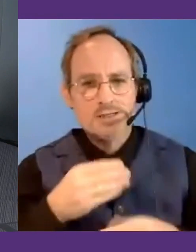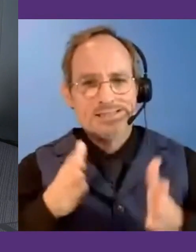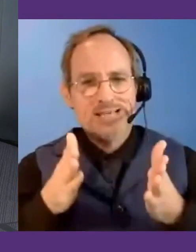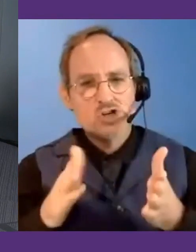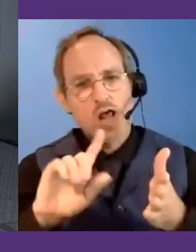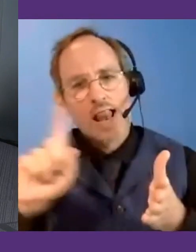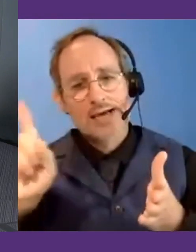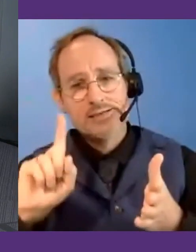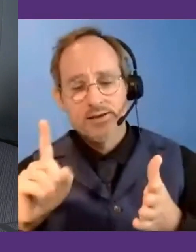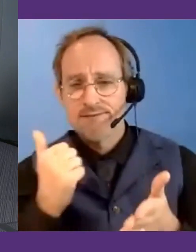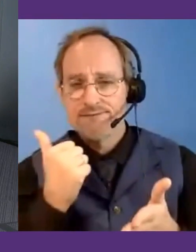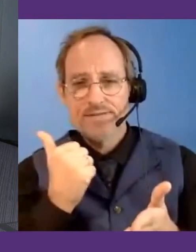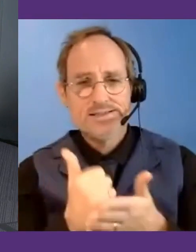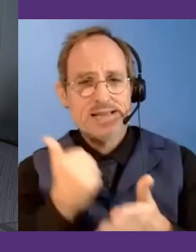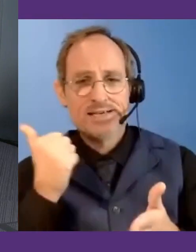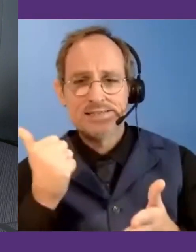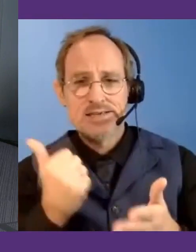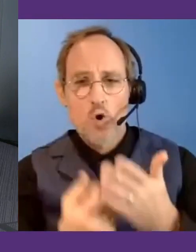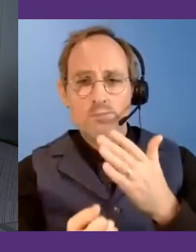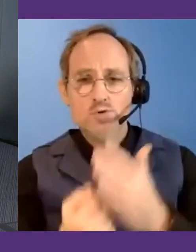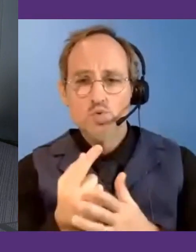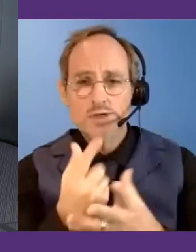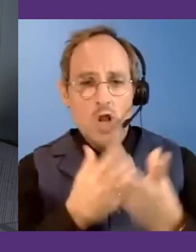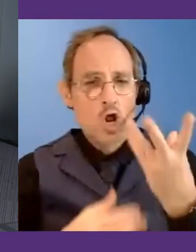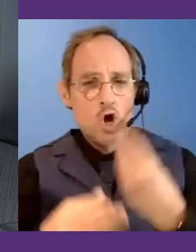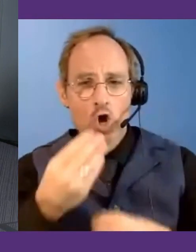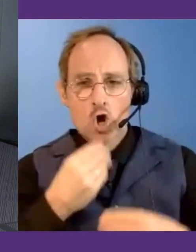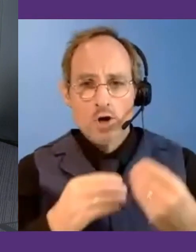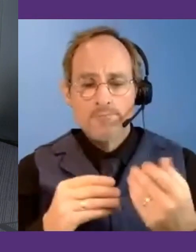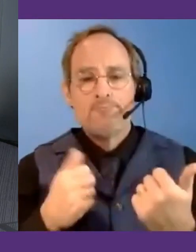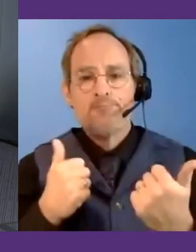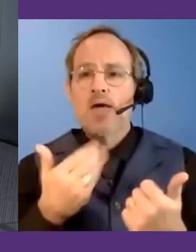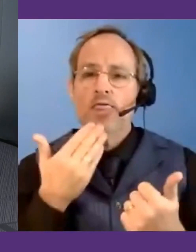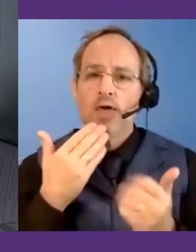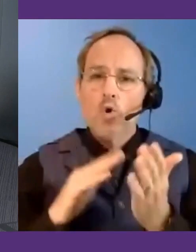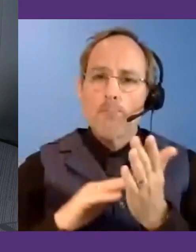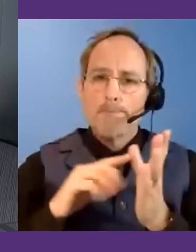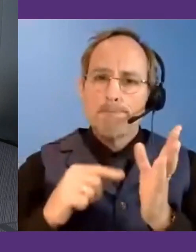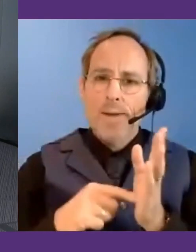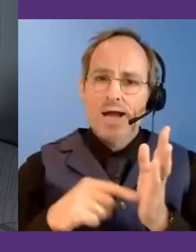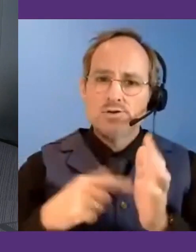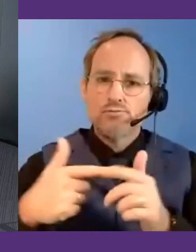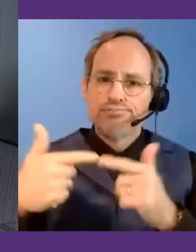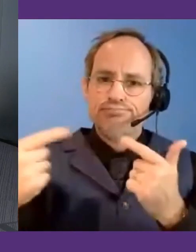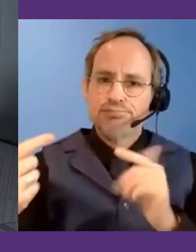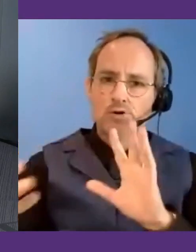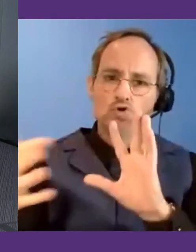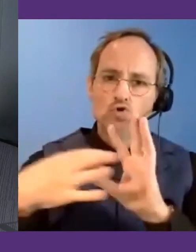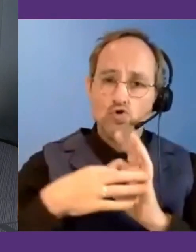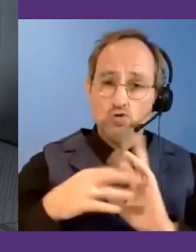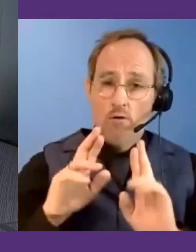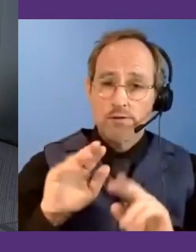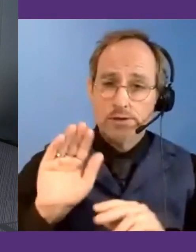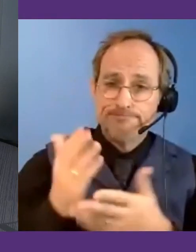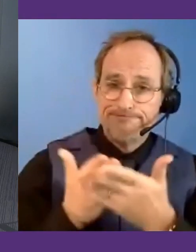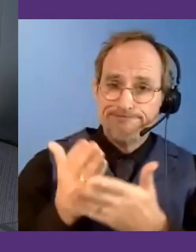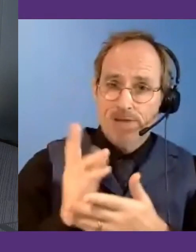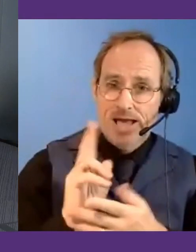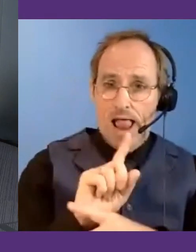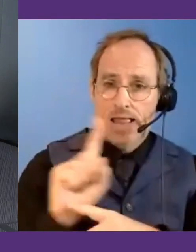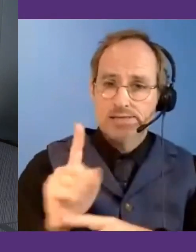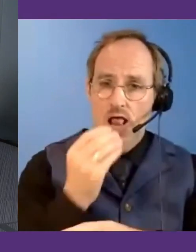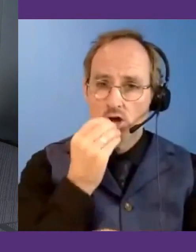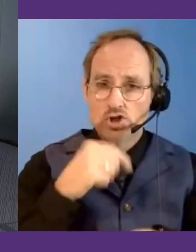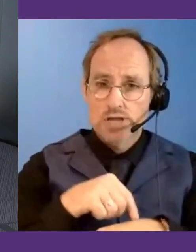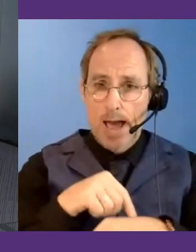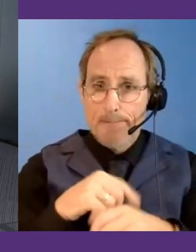connect up and learn what's working. And thank you, Matt, for joining us, and I'll look forward to catching up with you again at lunchtime. Thank you. You're very welcome.